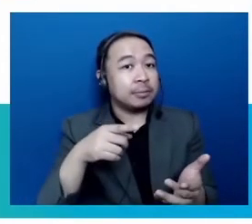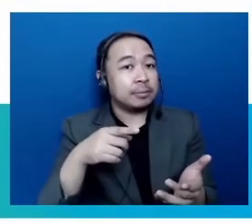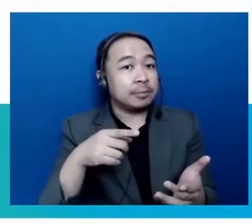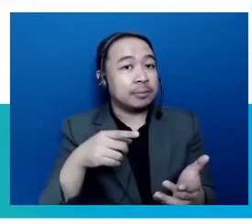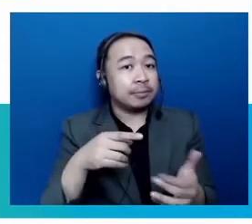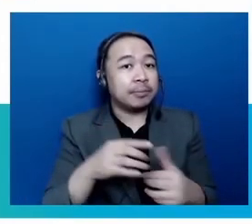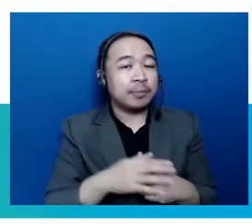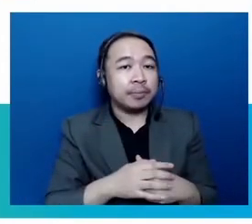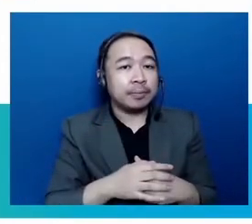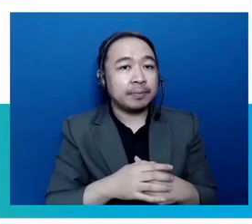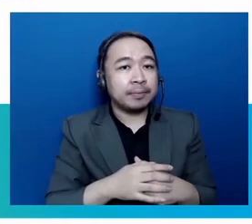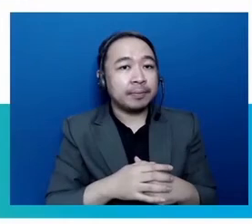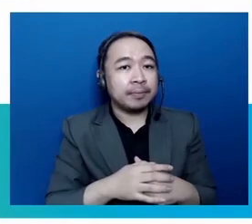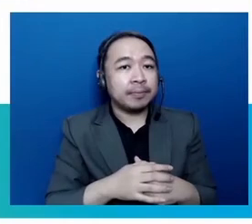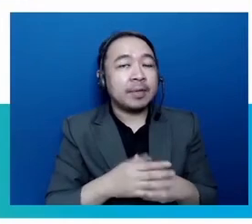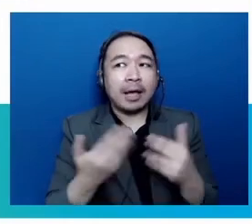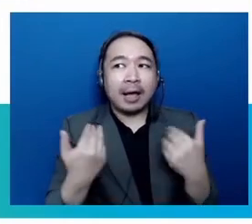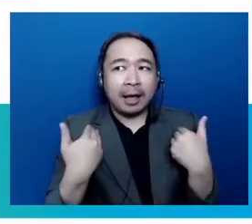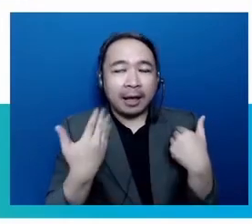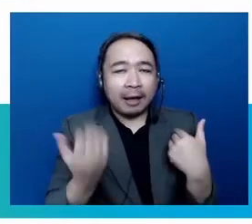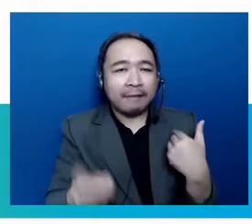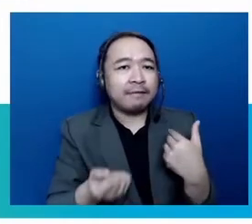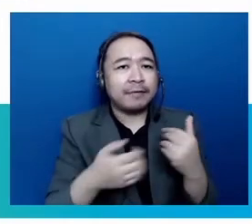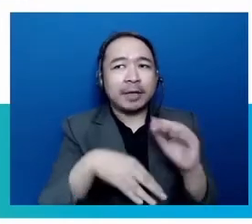this, of grants